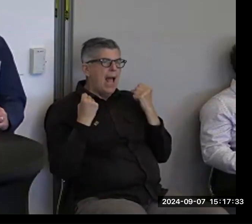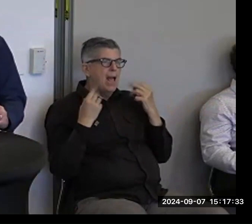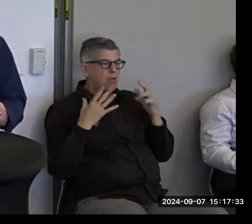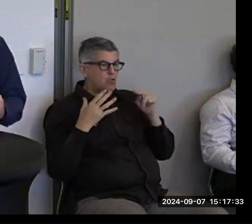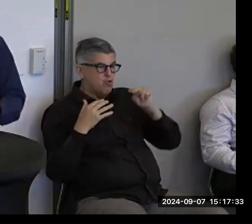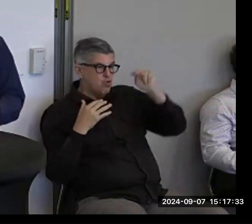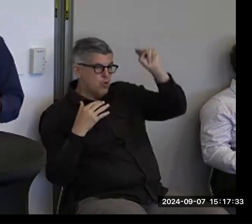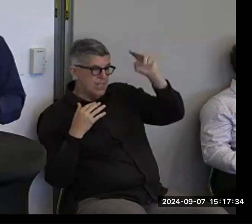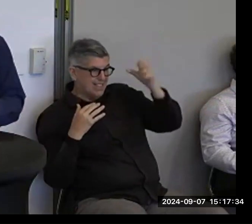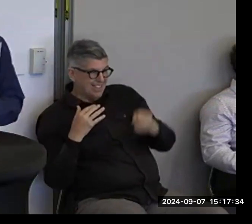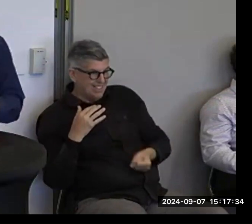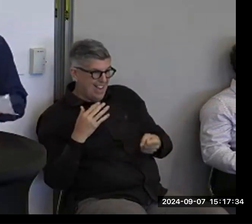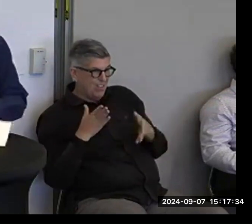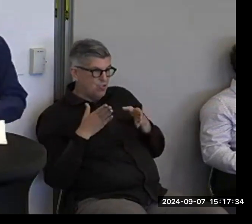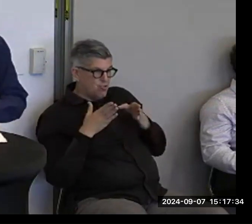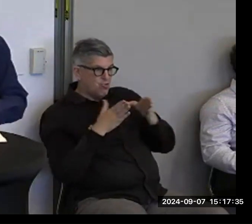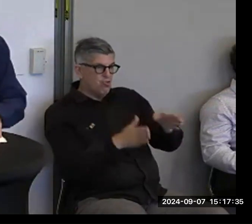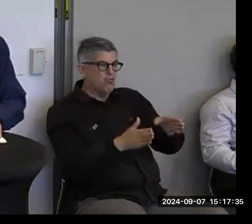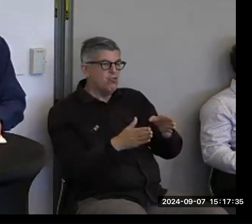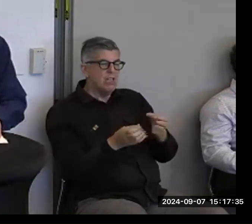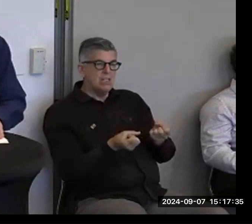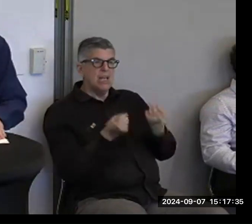south?